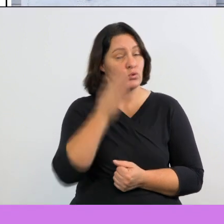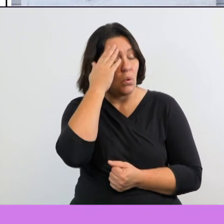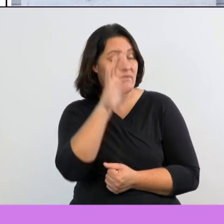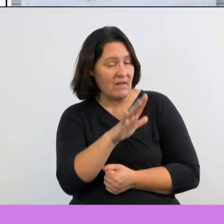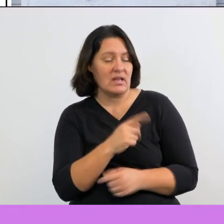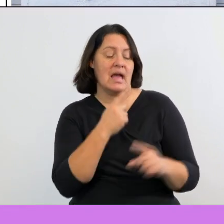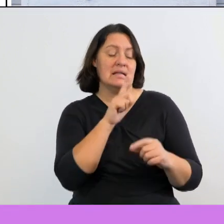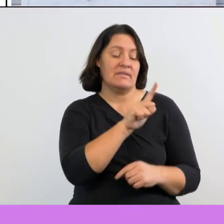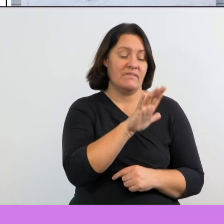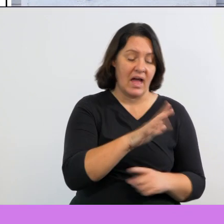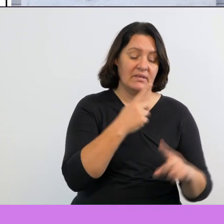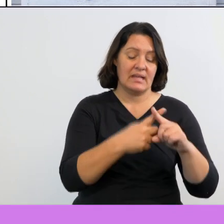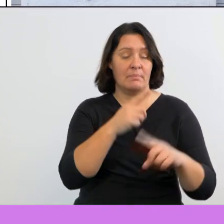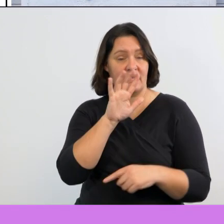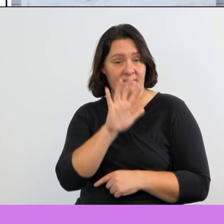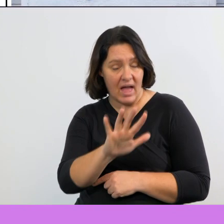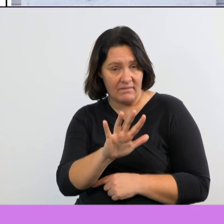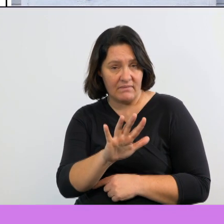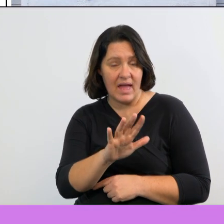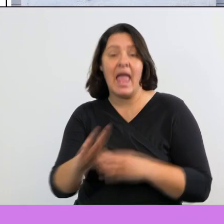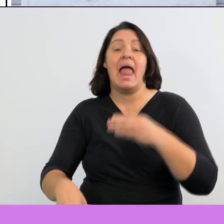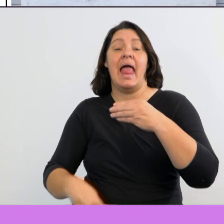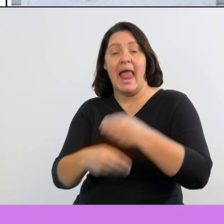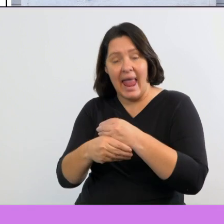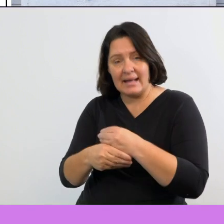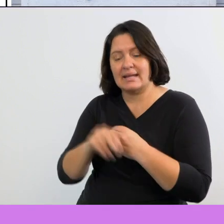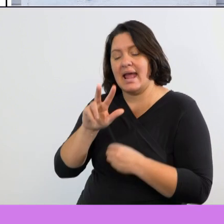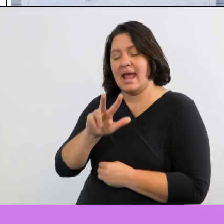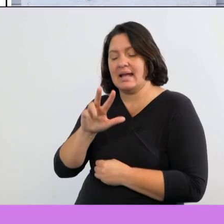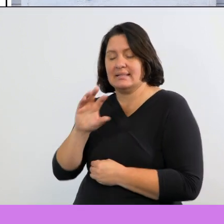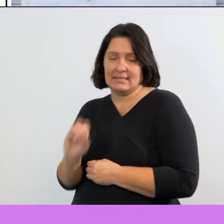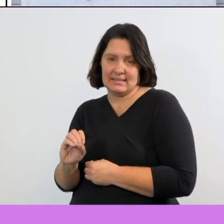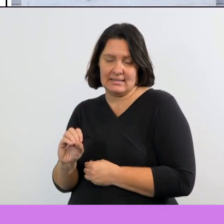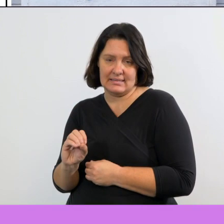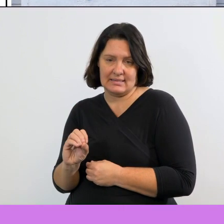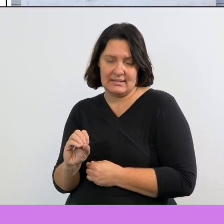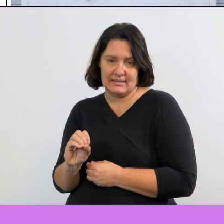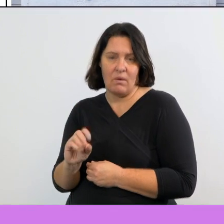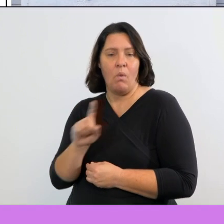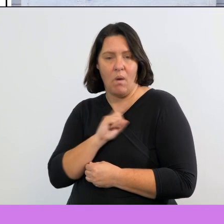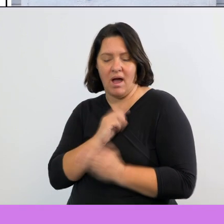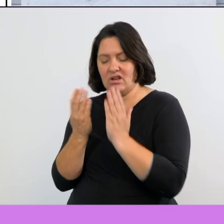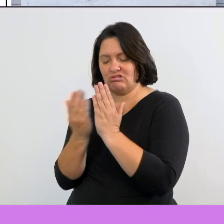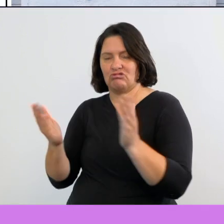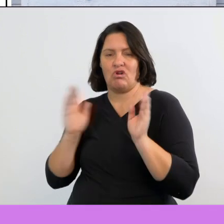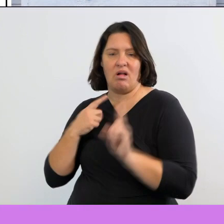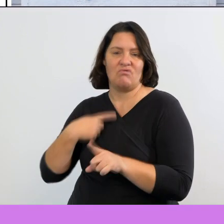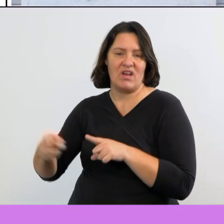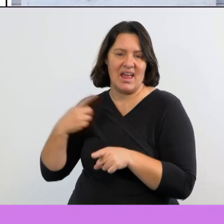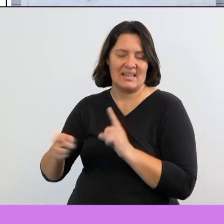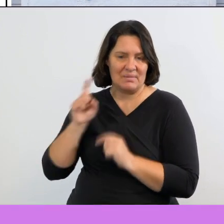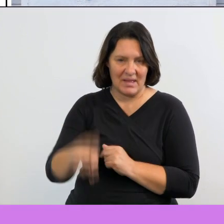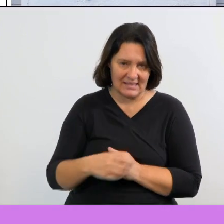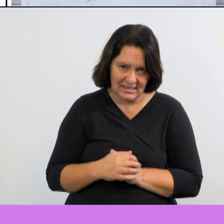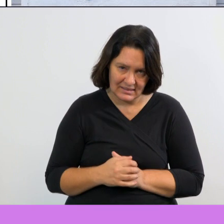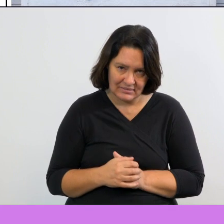to 5 bags, so therefore I'm going to say 75 multiplied by 5. That should give you 325. And then also important, I still